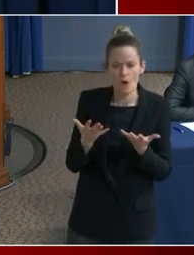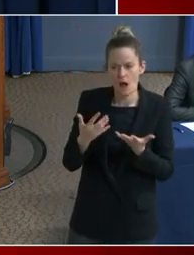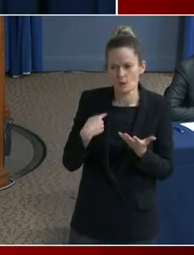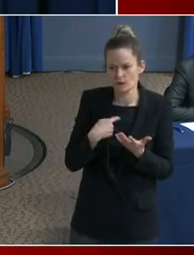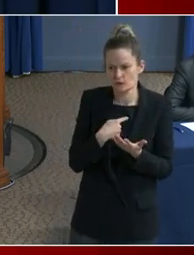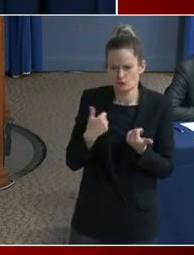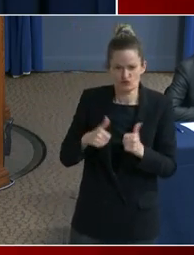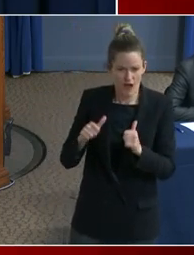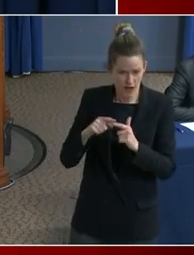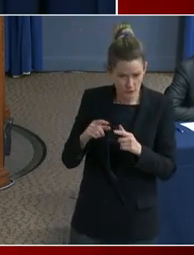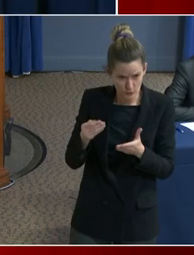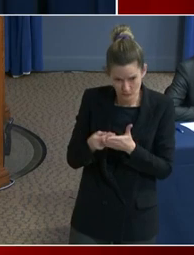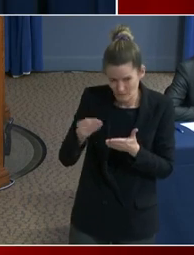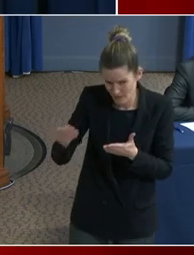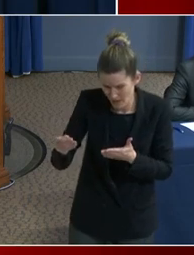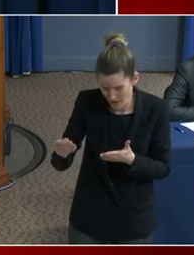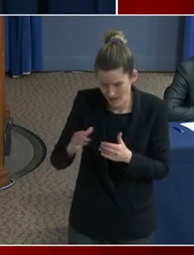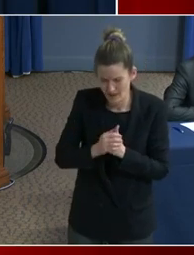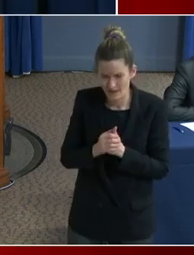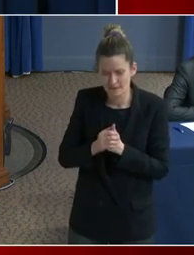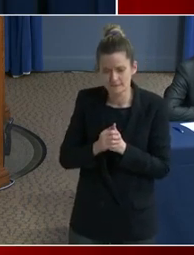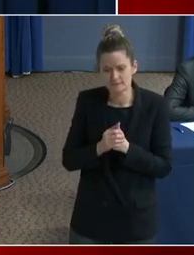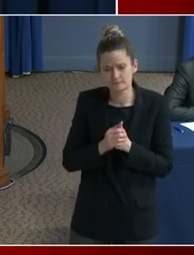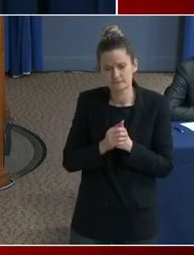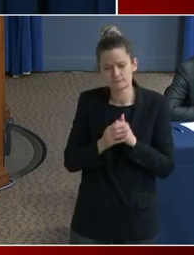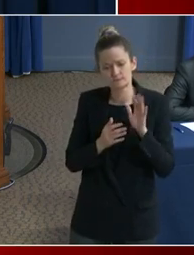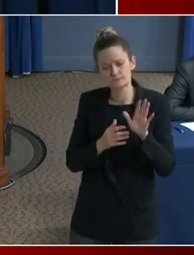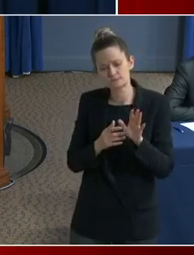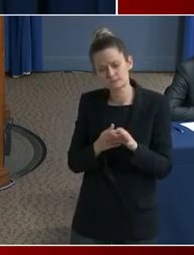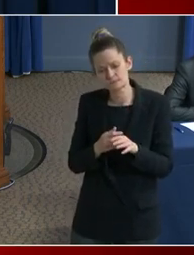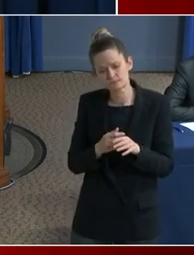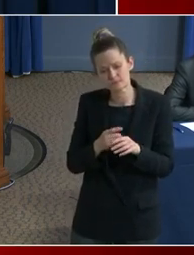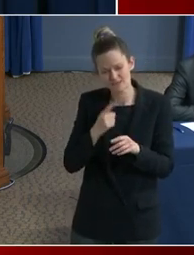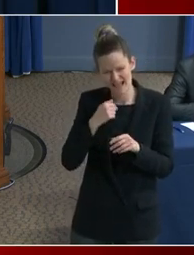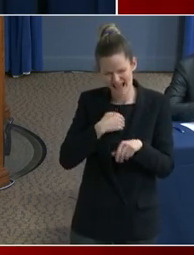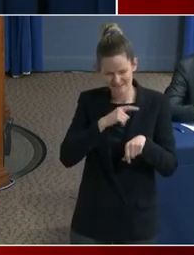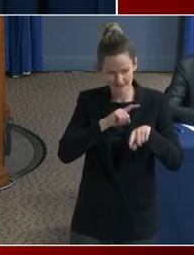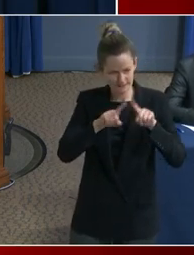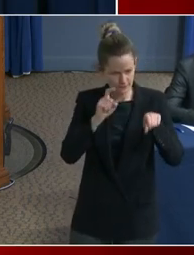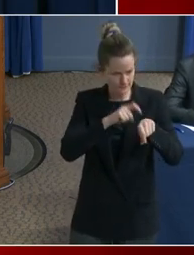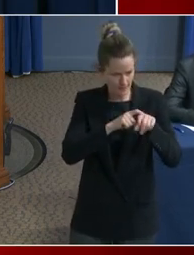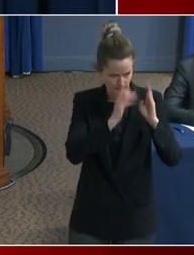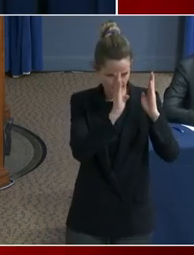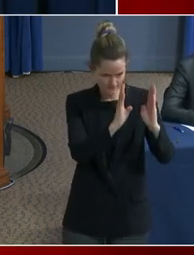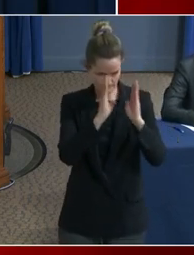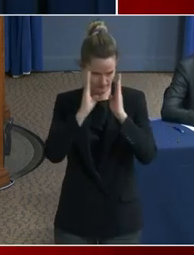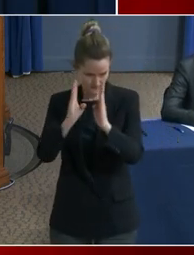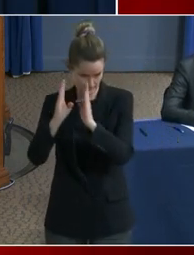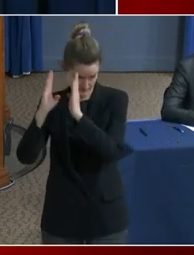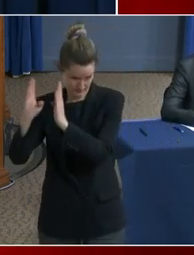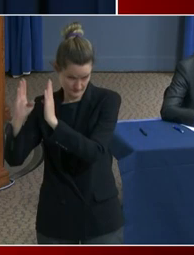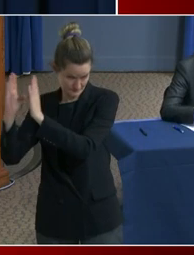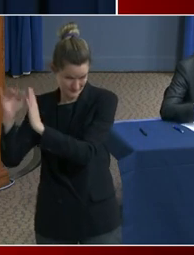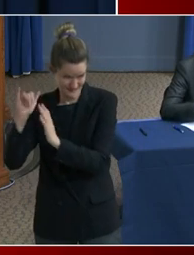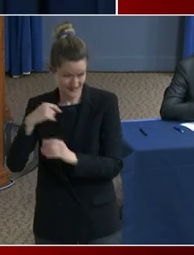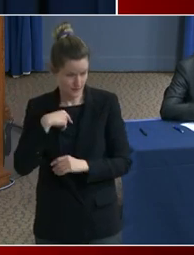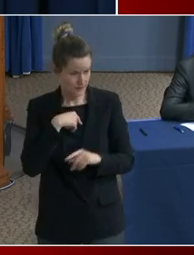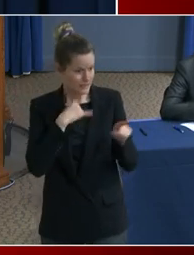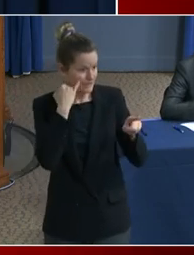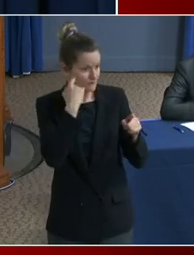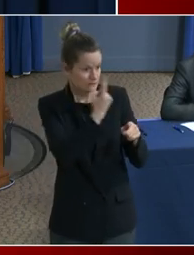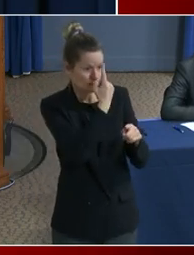procure in different time frames, right? So when something new comes to market, naturally